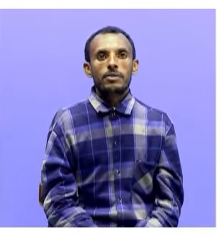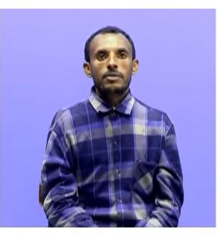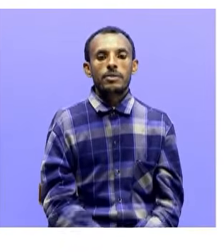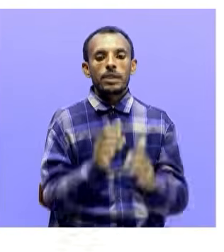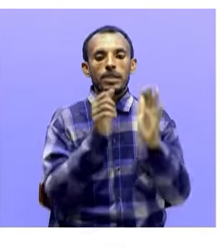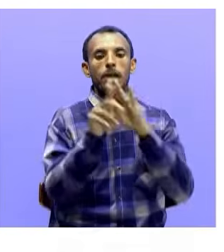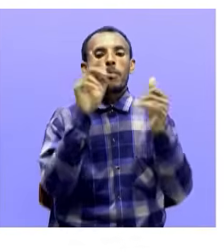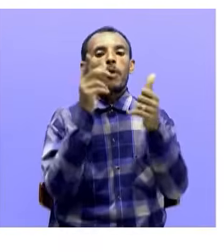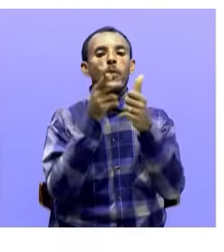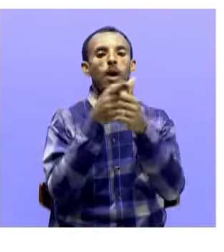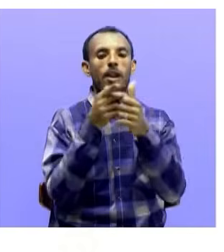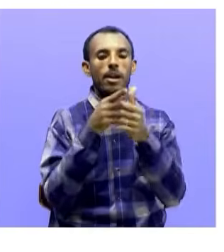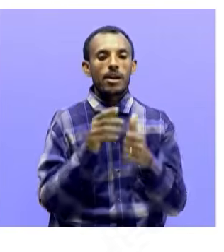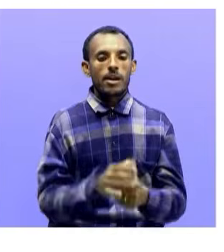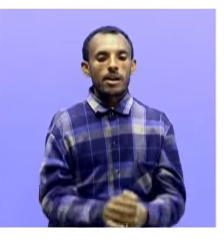Example 1.